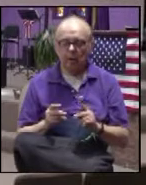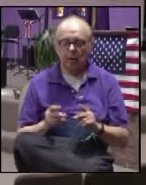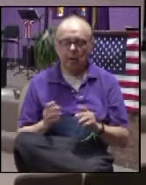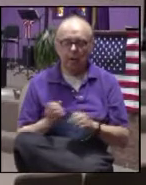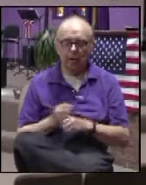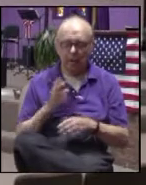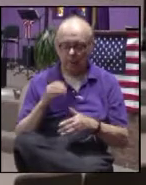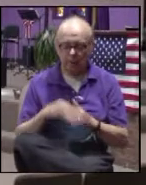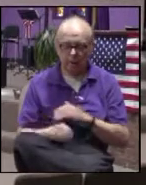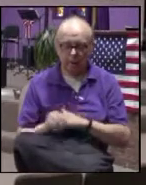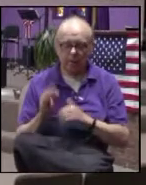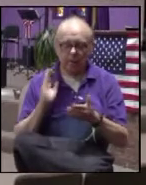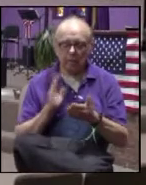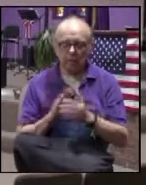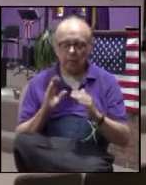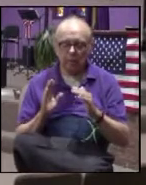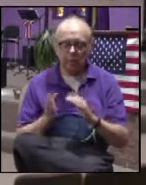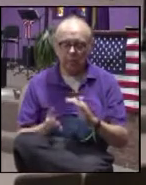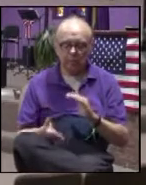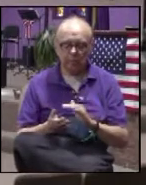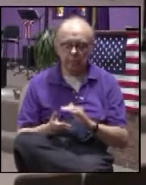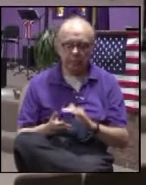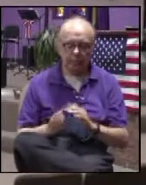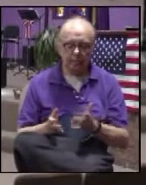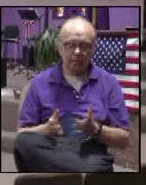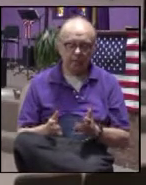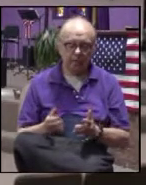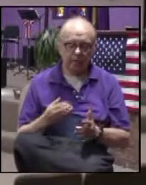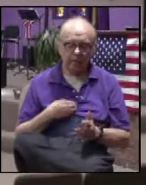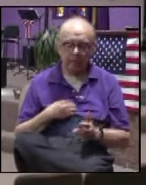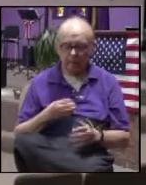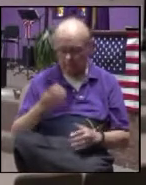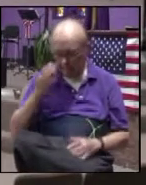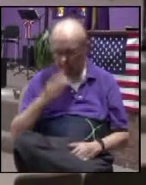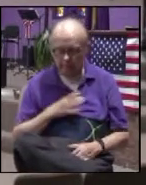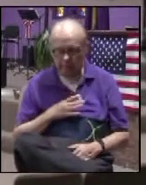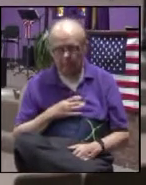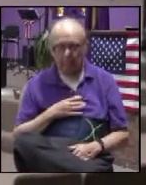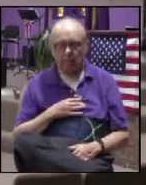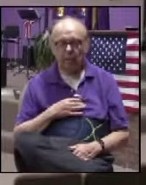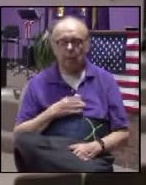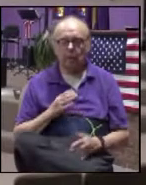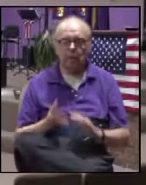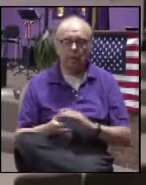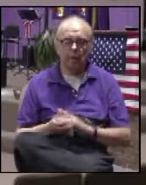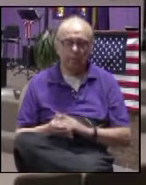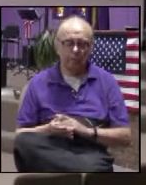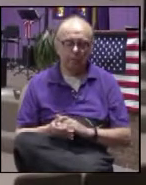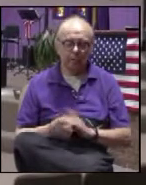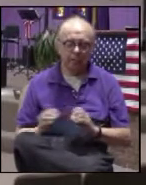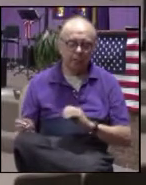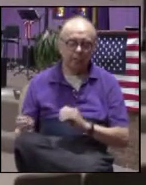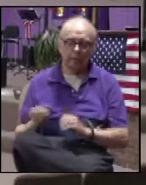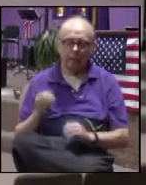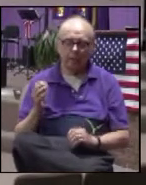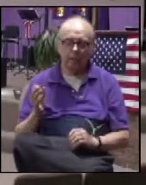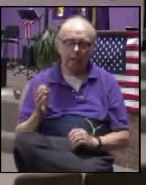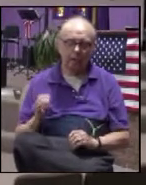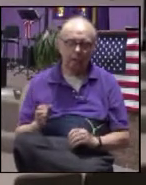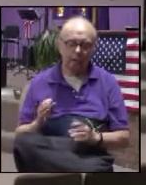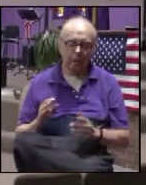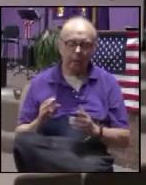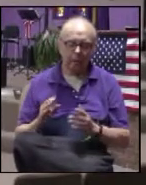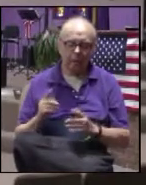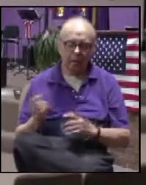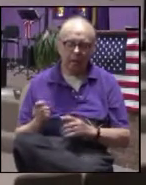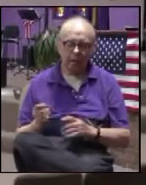get into small groups. We have a men's small group that's on Tuesday that we're going to move to Thursday. Why? So that we can get some